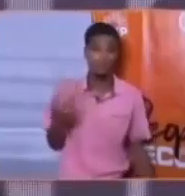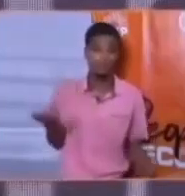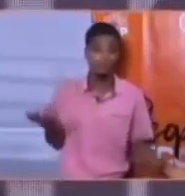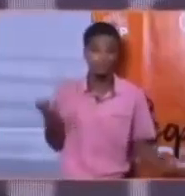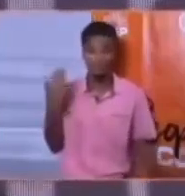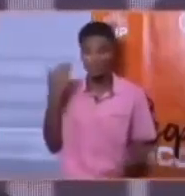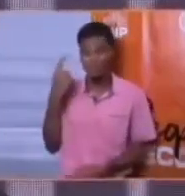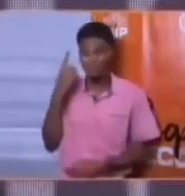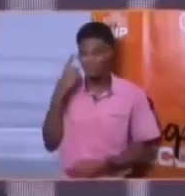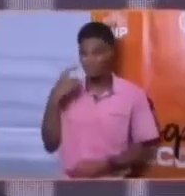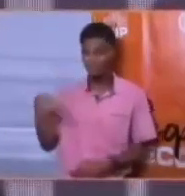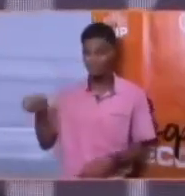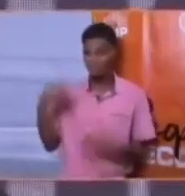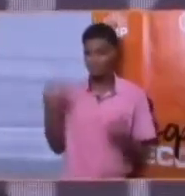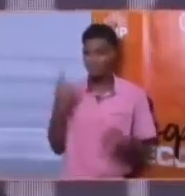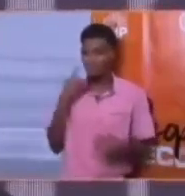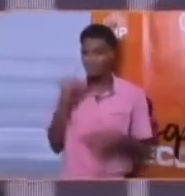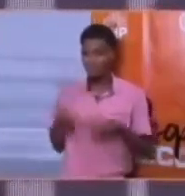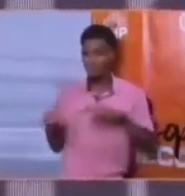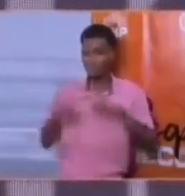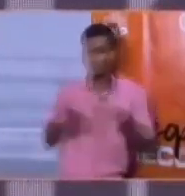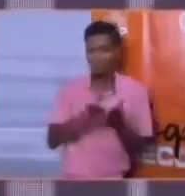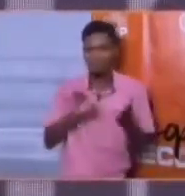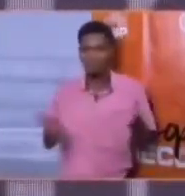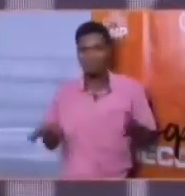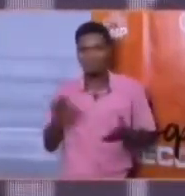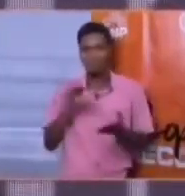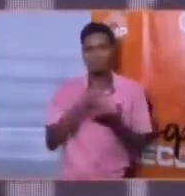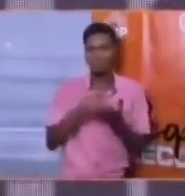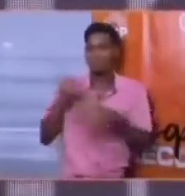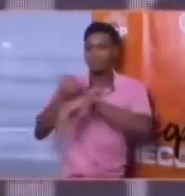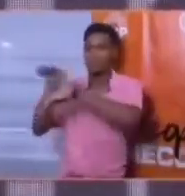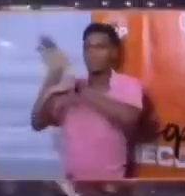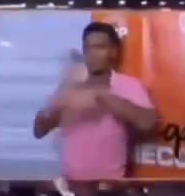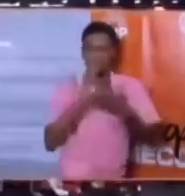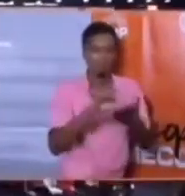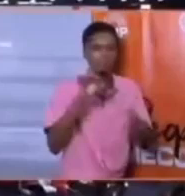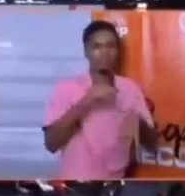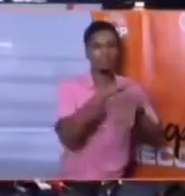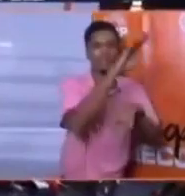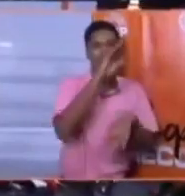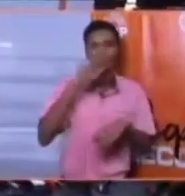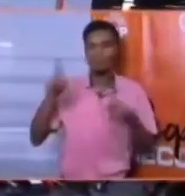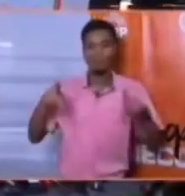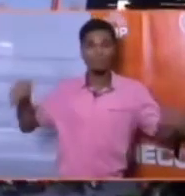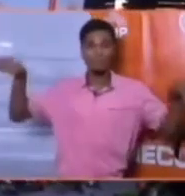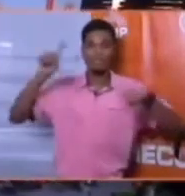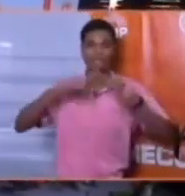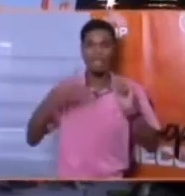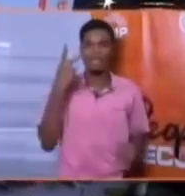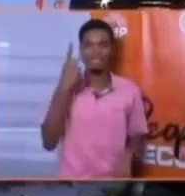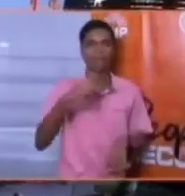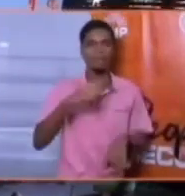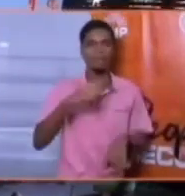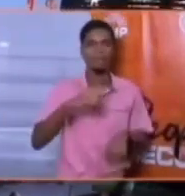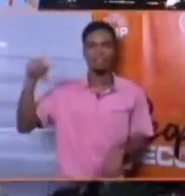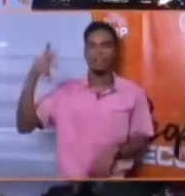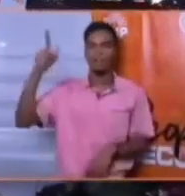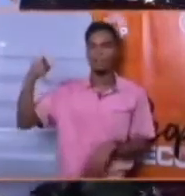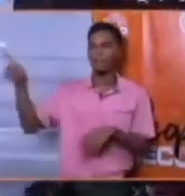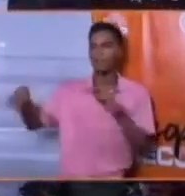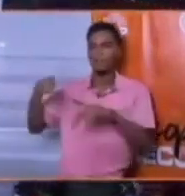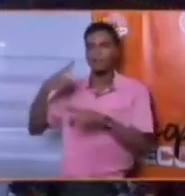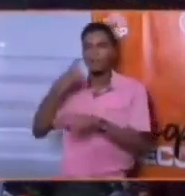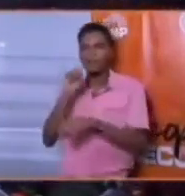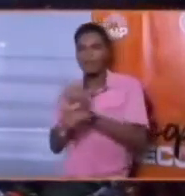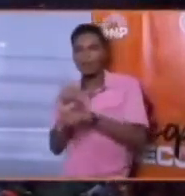to multiply like gremlins. We will put a stop to such shenanigans.